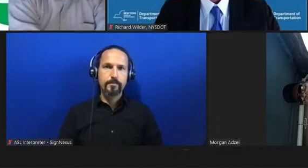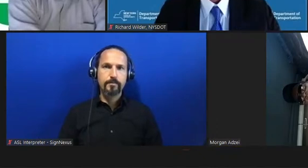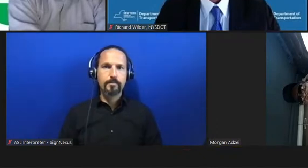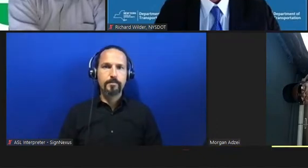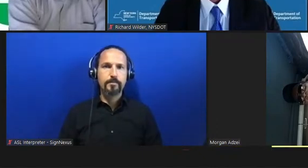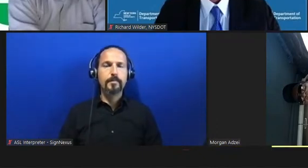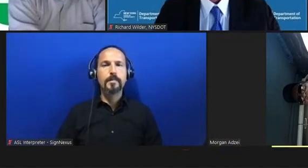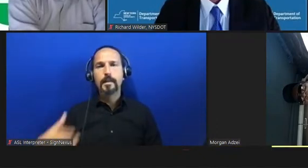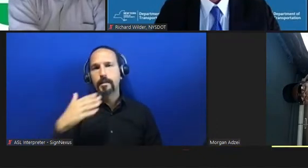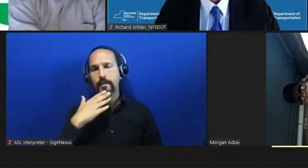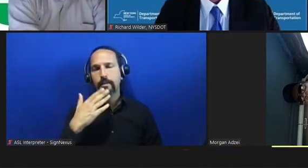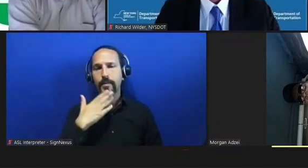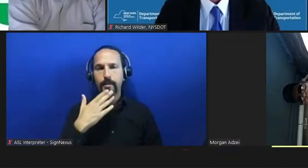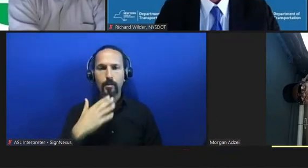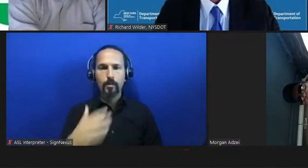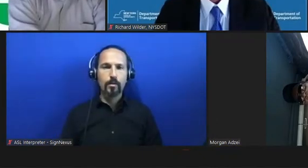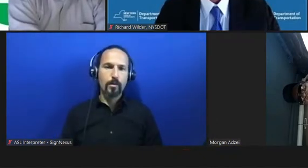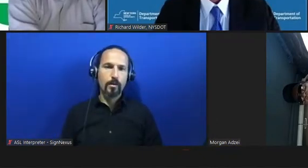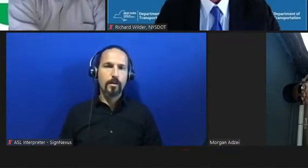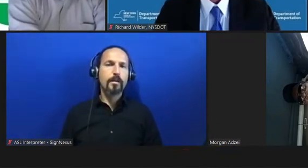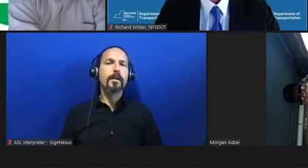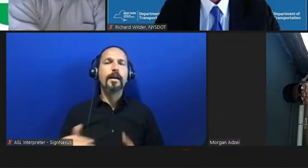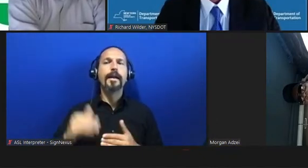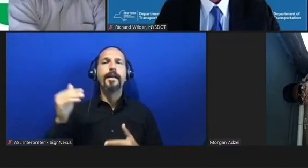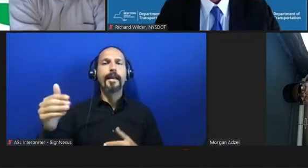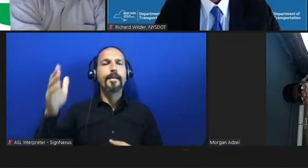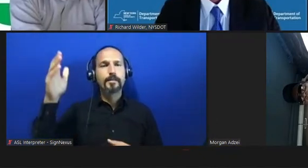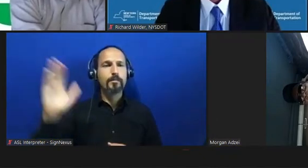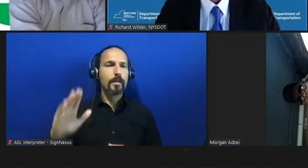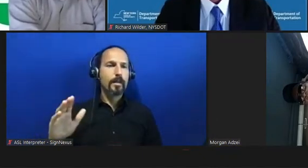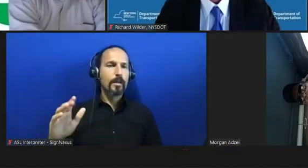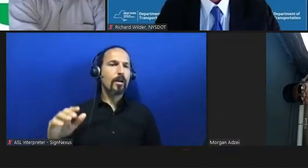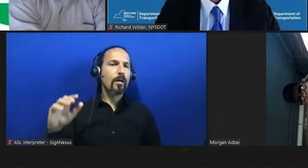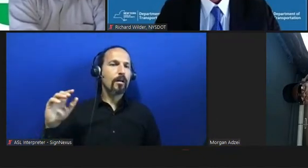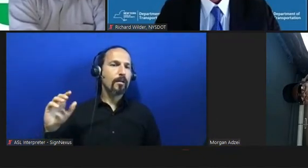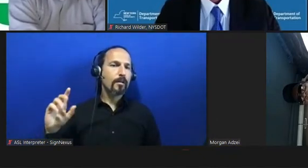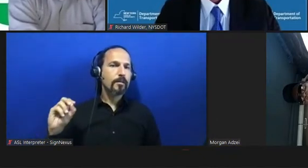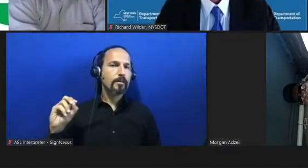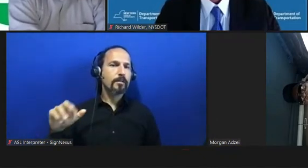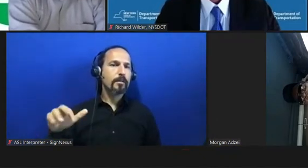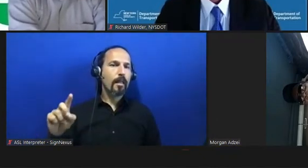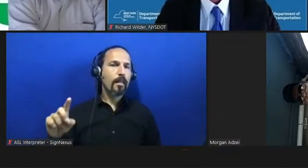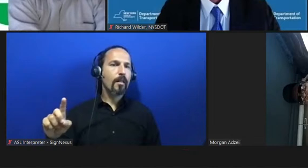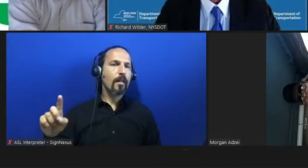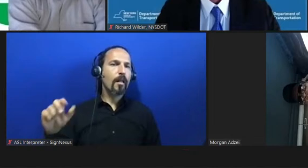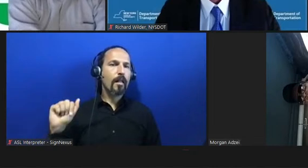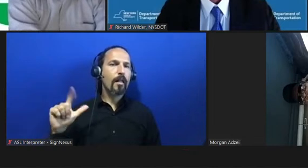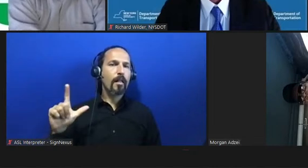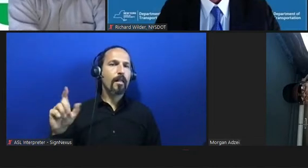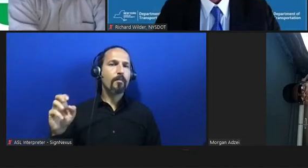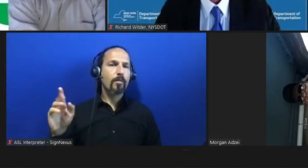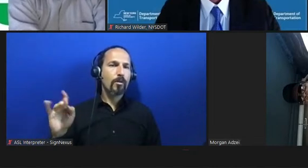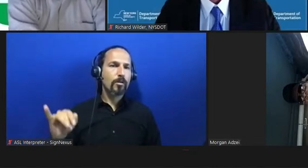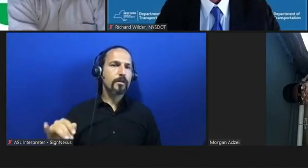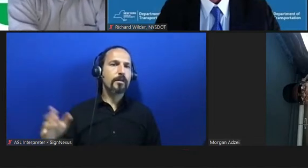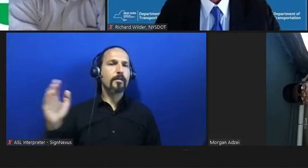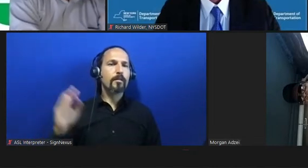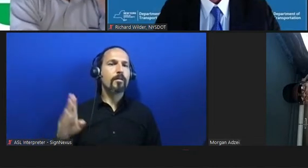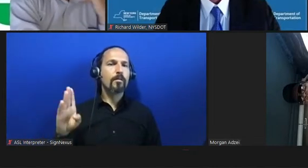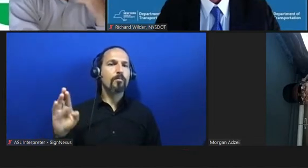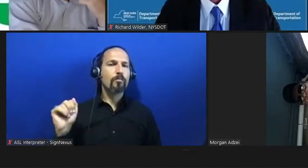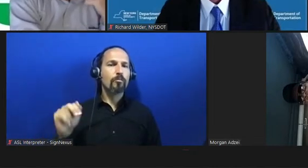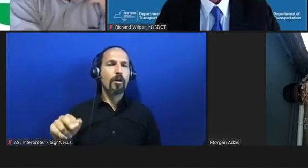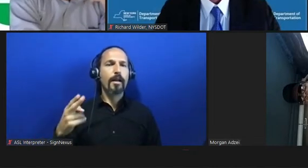thank you the next speaker is Donald Alberti followed by Brian Hess